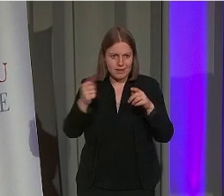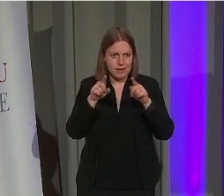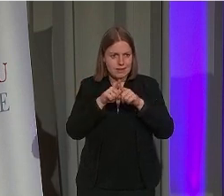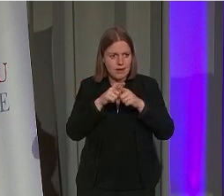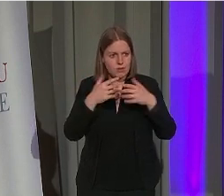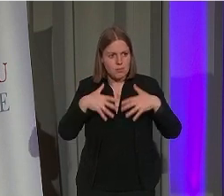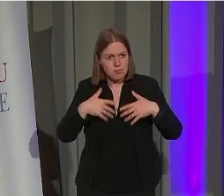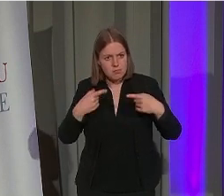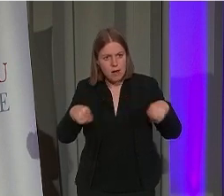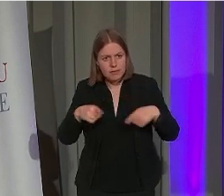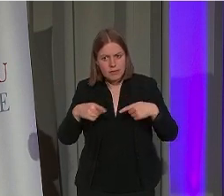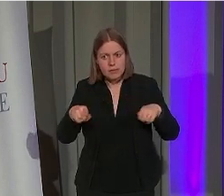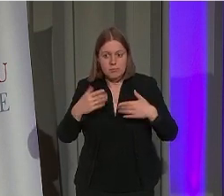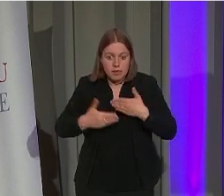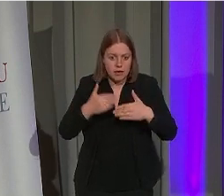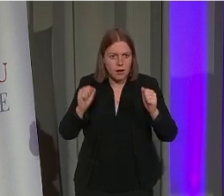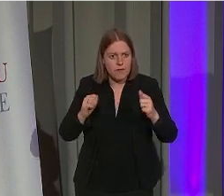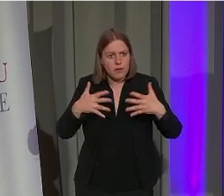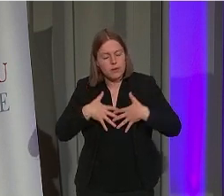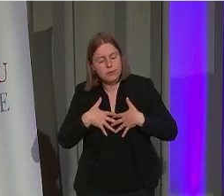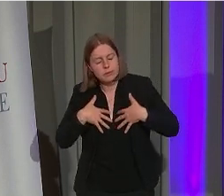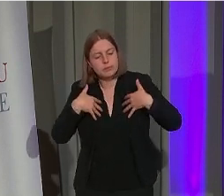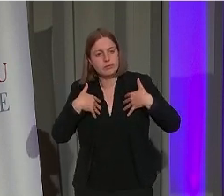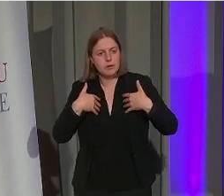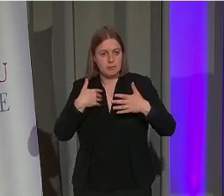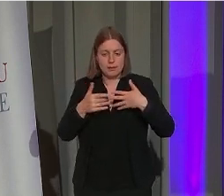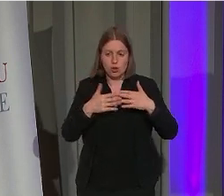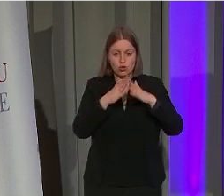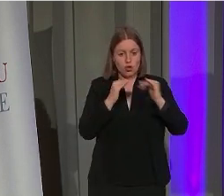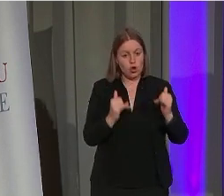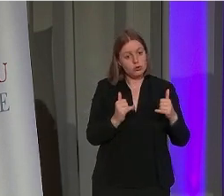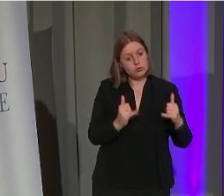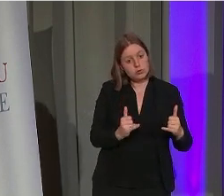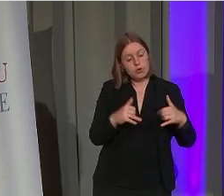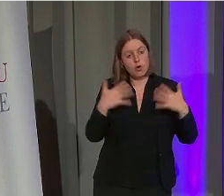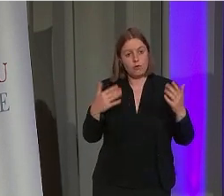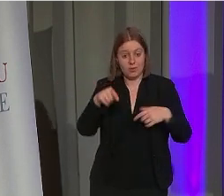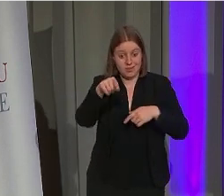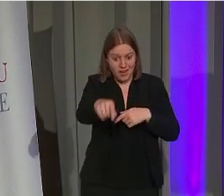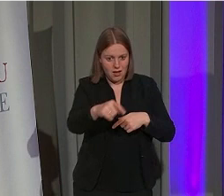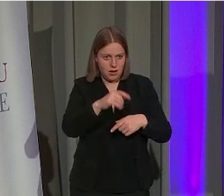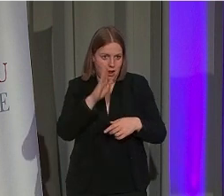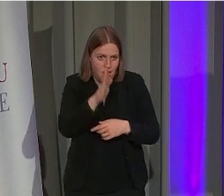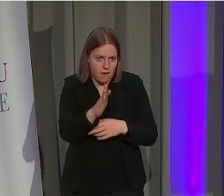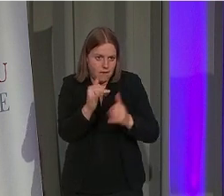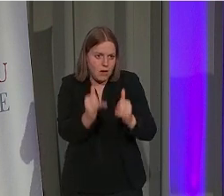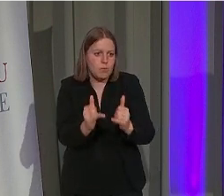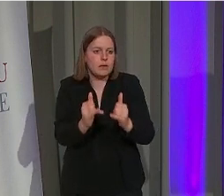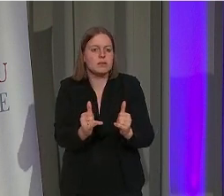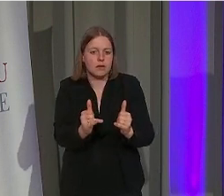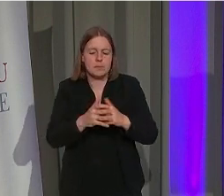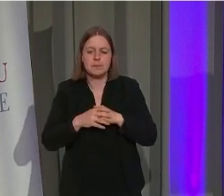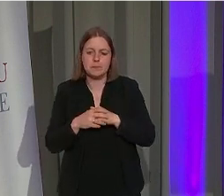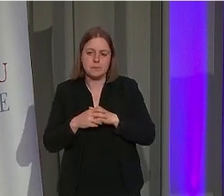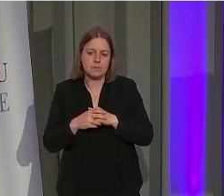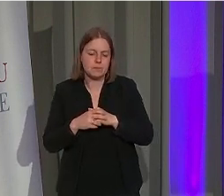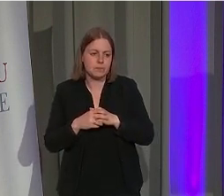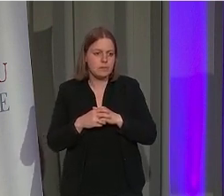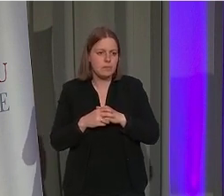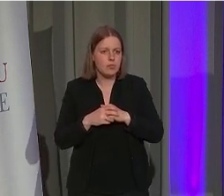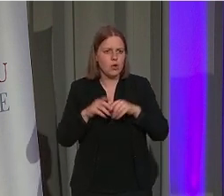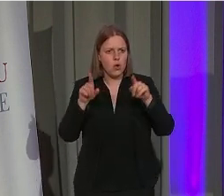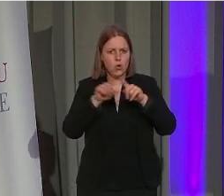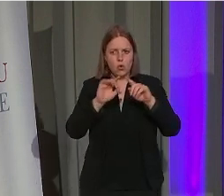last post, so it can be experienced by everybody, whether you are following it live